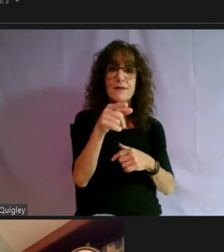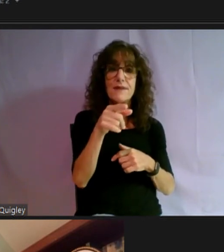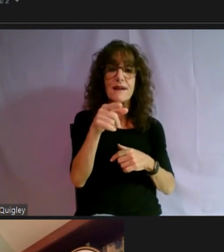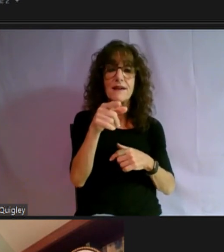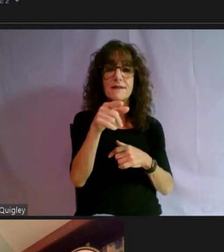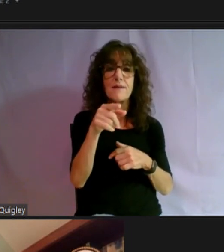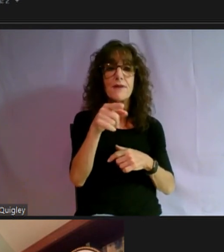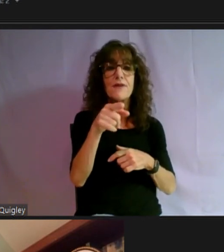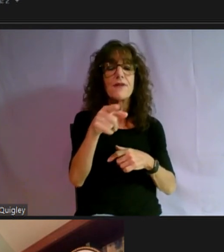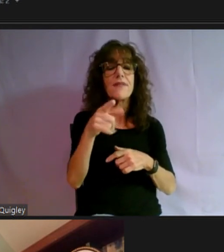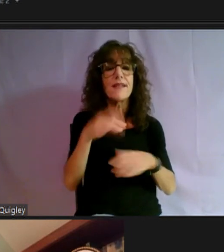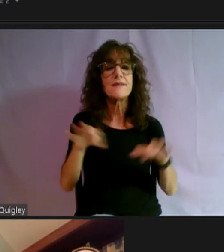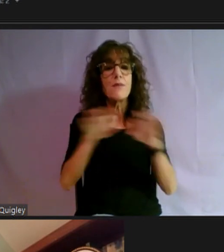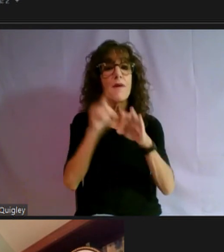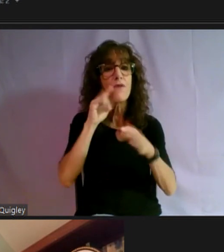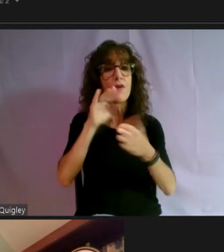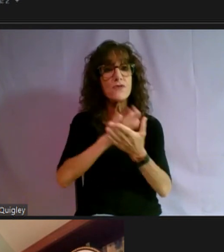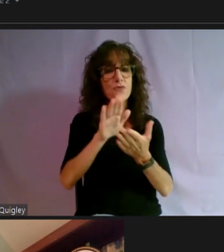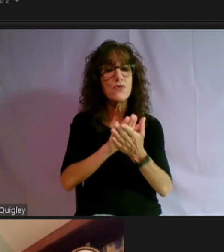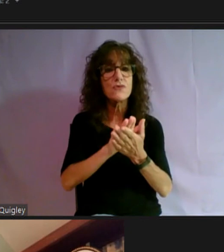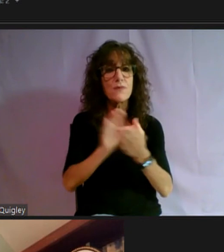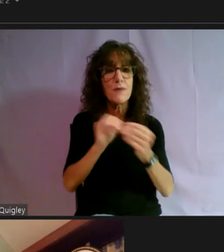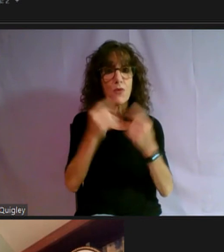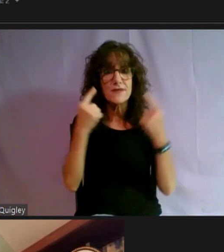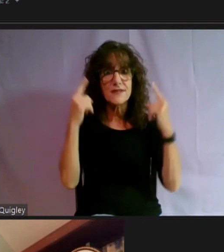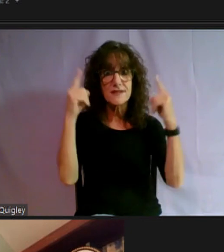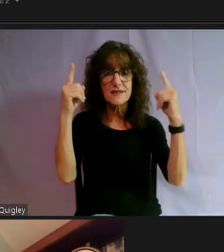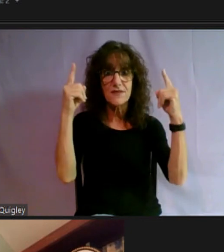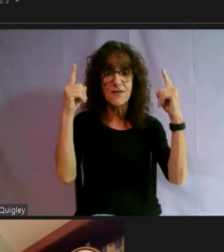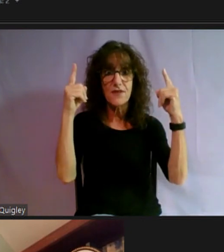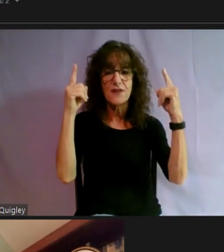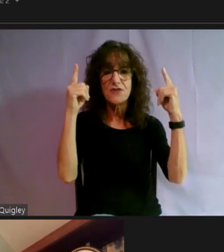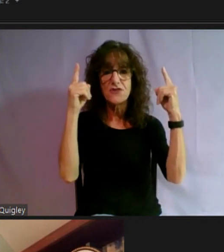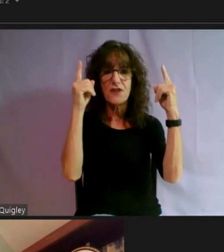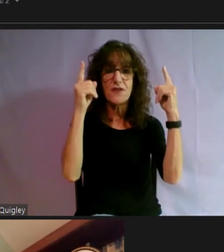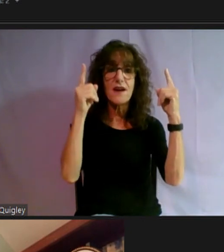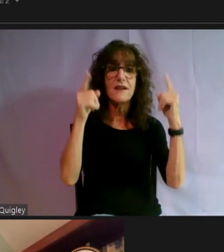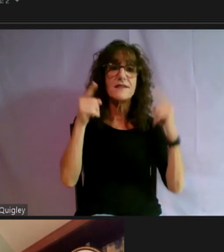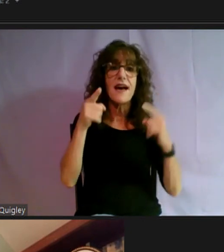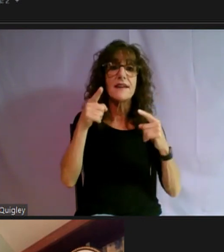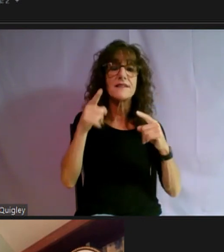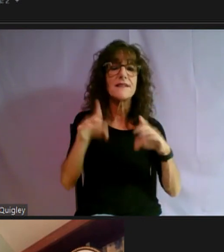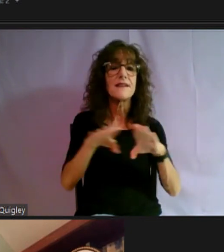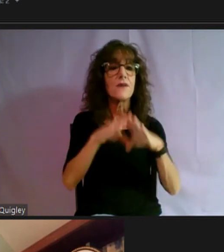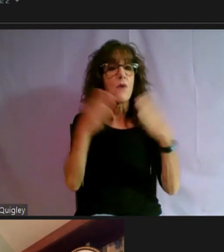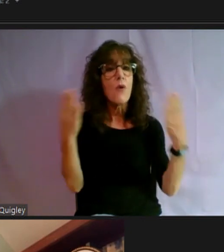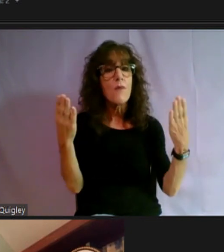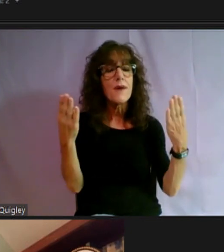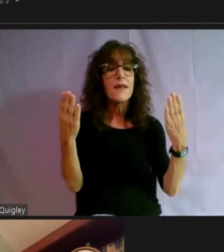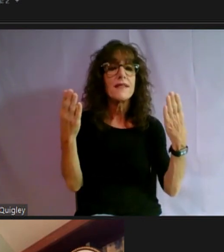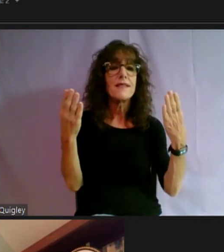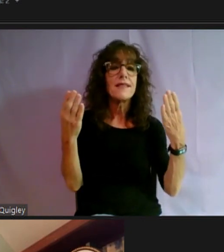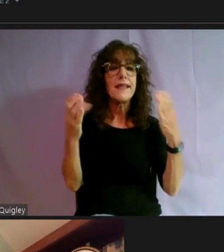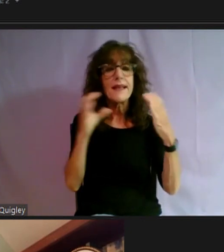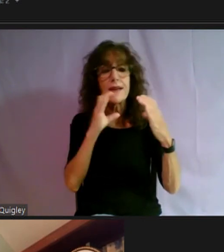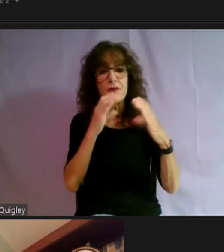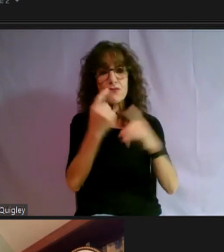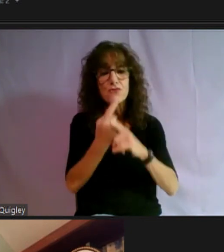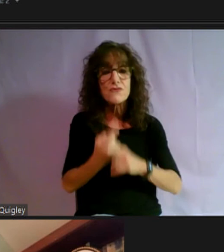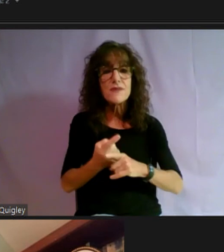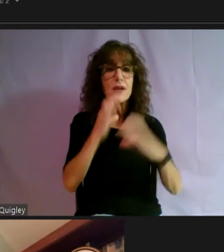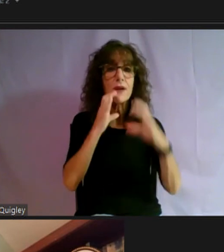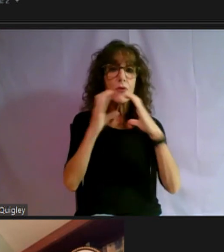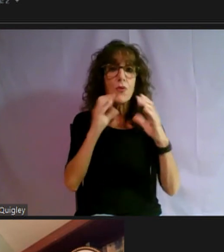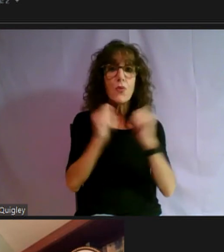plans for those schools so they could be more successful. And second, it opened up the line of communication. I mean, we're in routine communication with at least